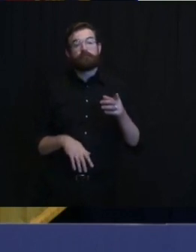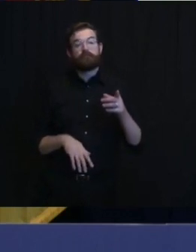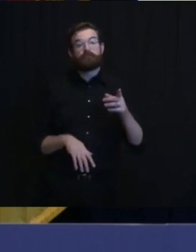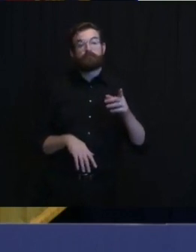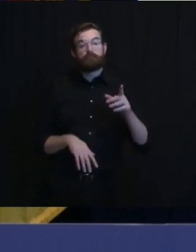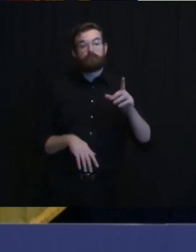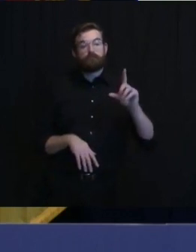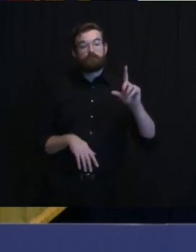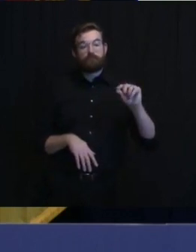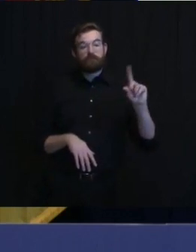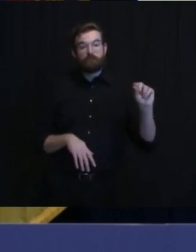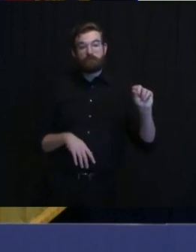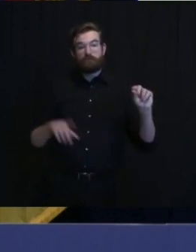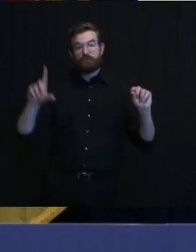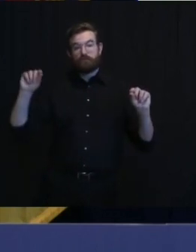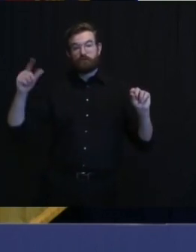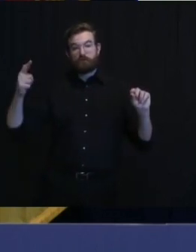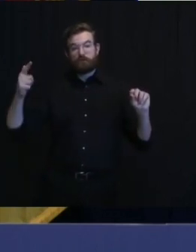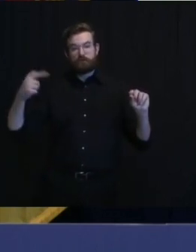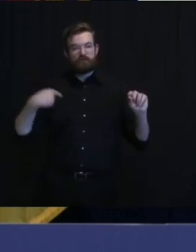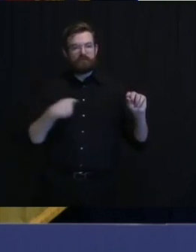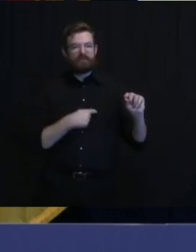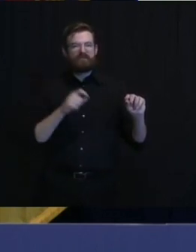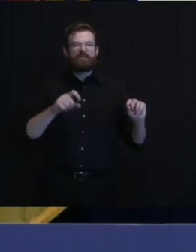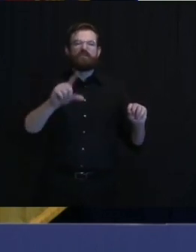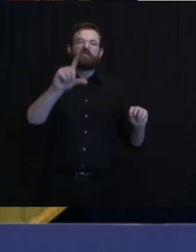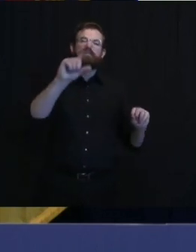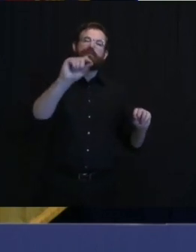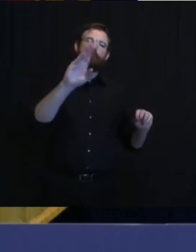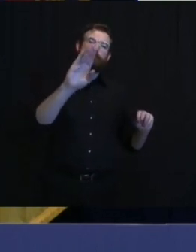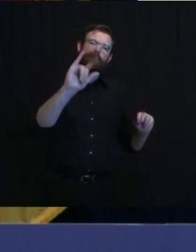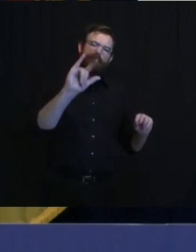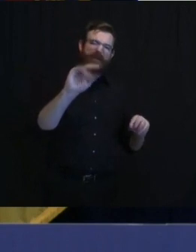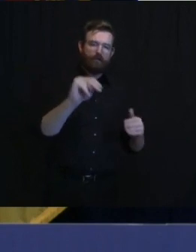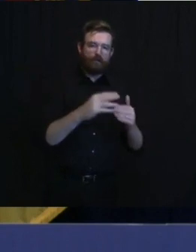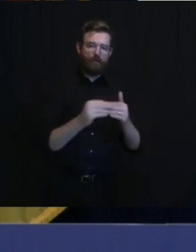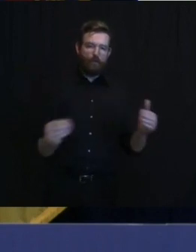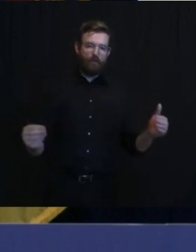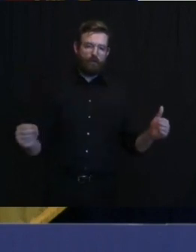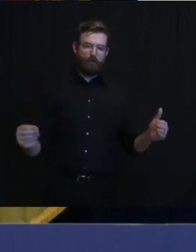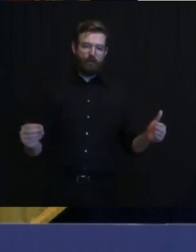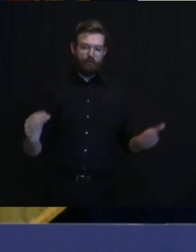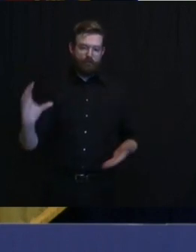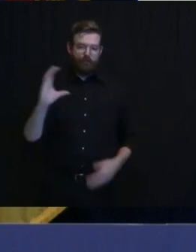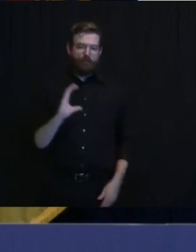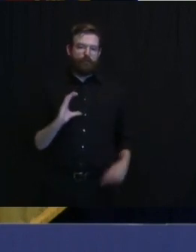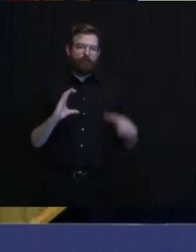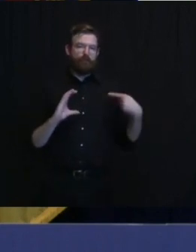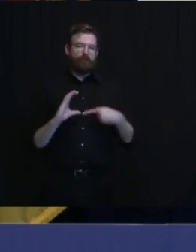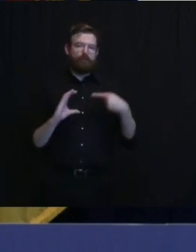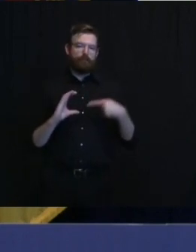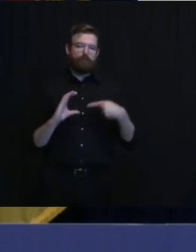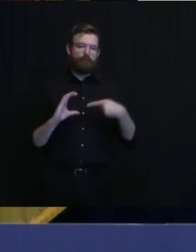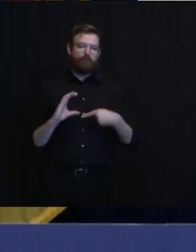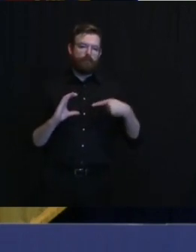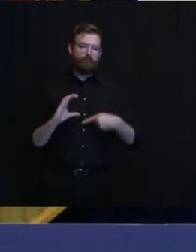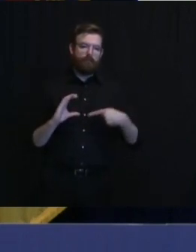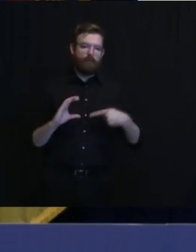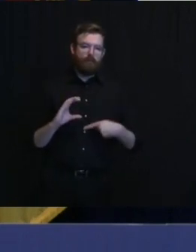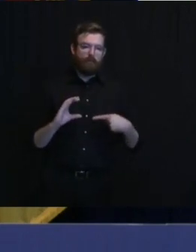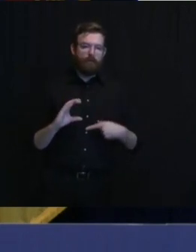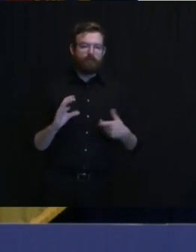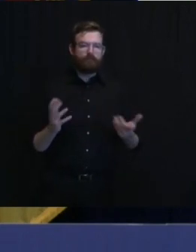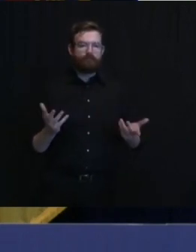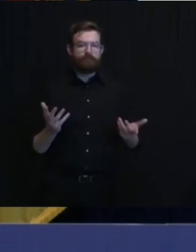not obviate the need for that. I still don't have a better handle on the federal cash. I would assume what I think anyone